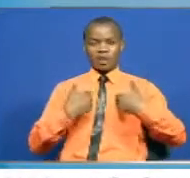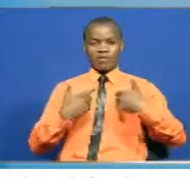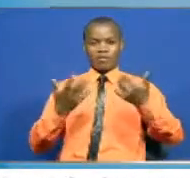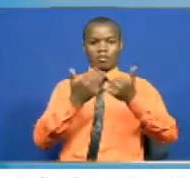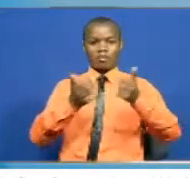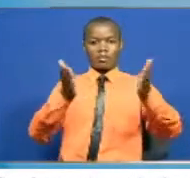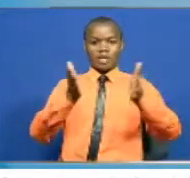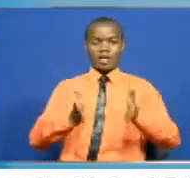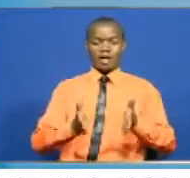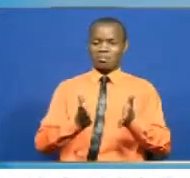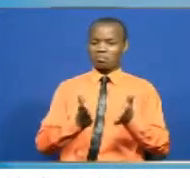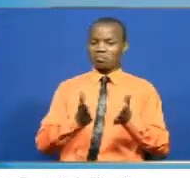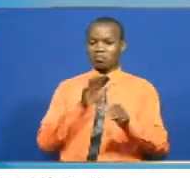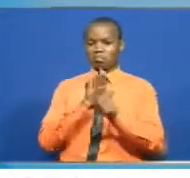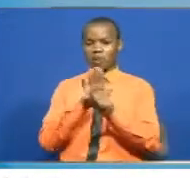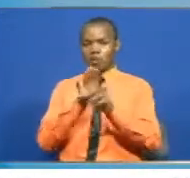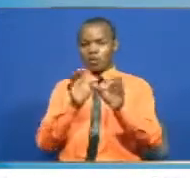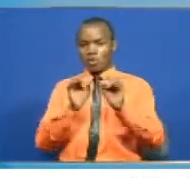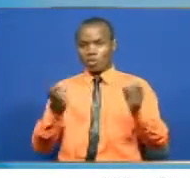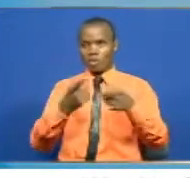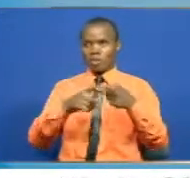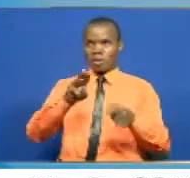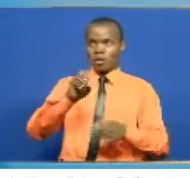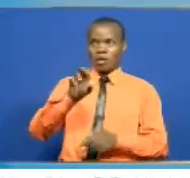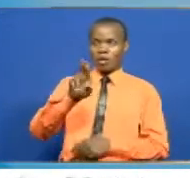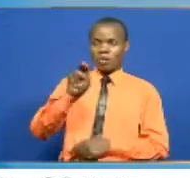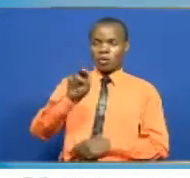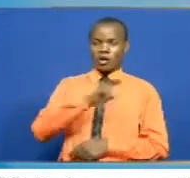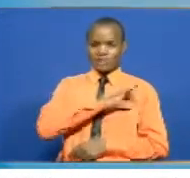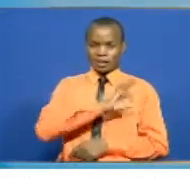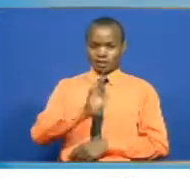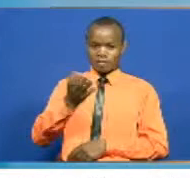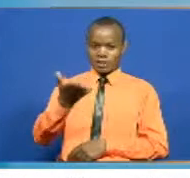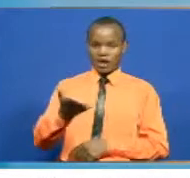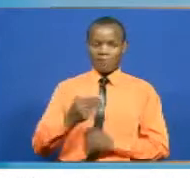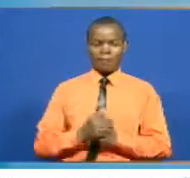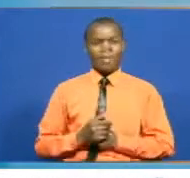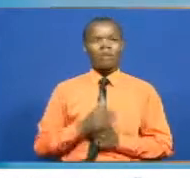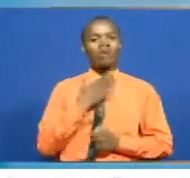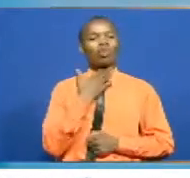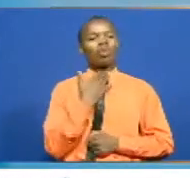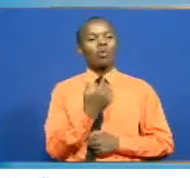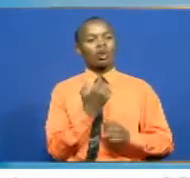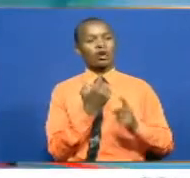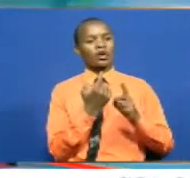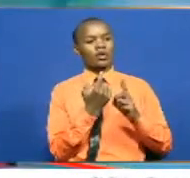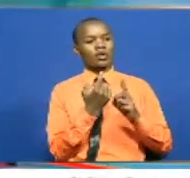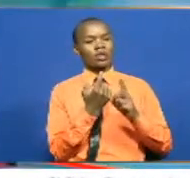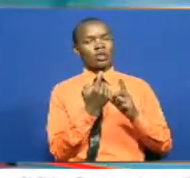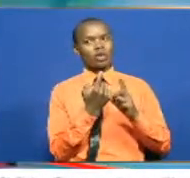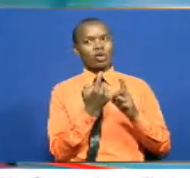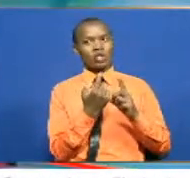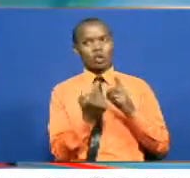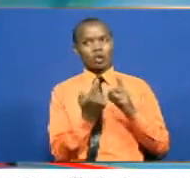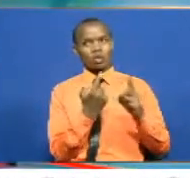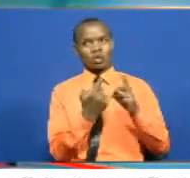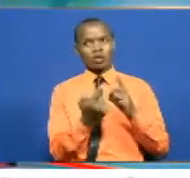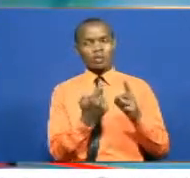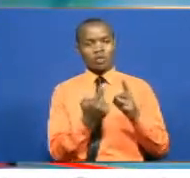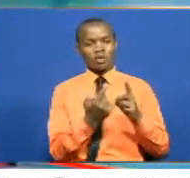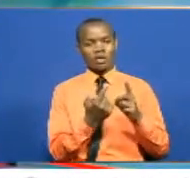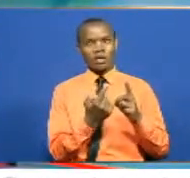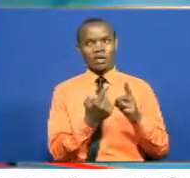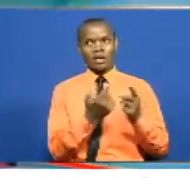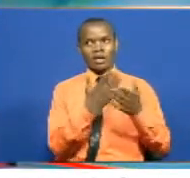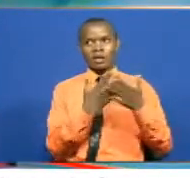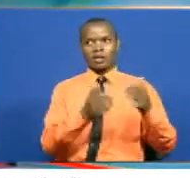there, but the Moran spirit was there. And I want to talk about something that's, you know, come up, and the